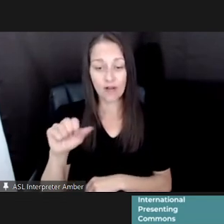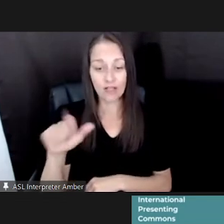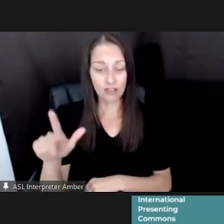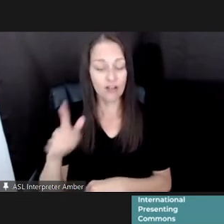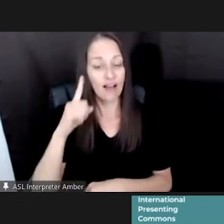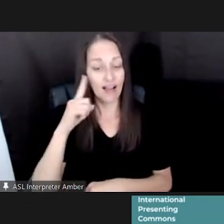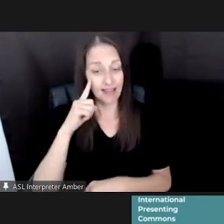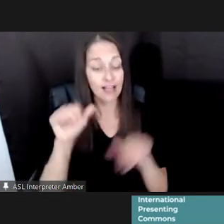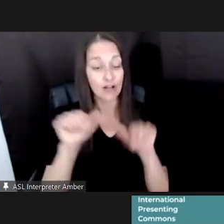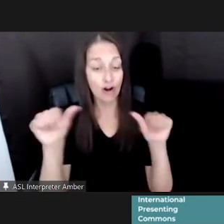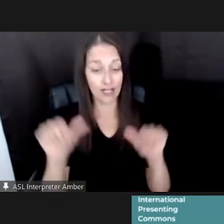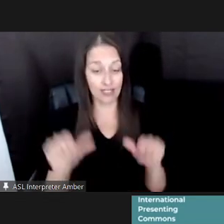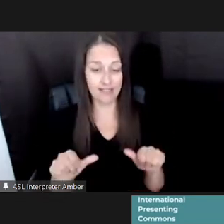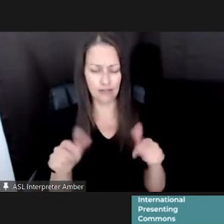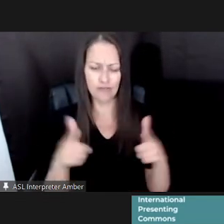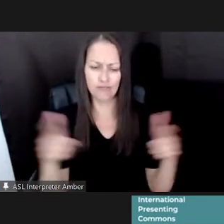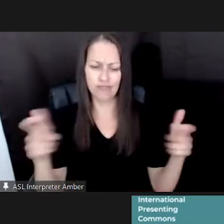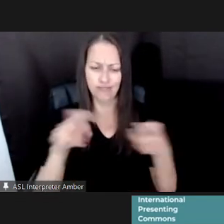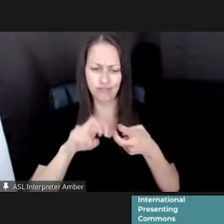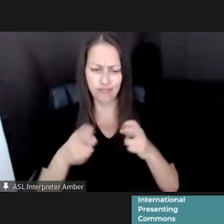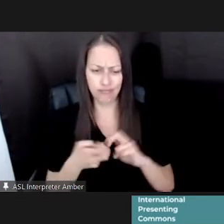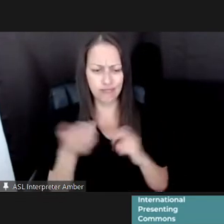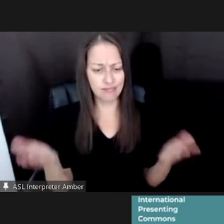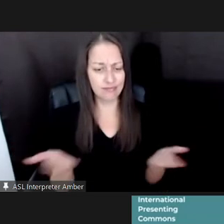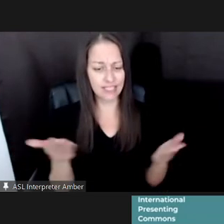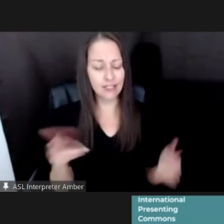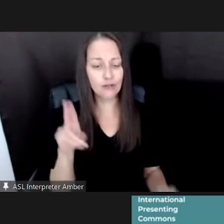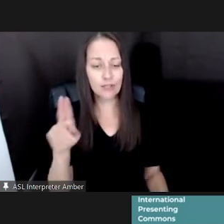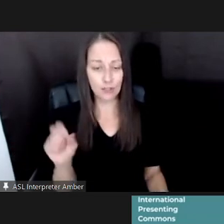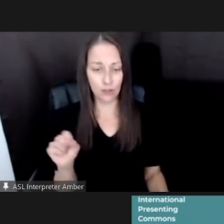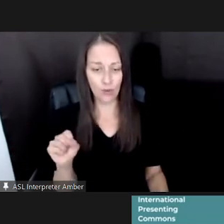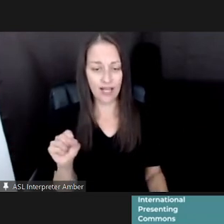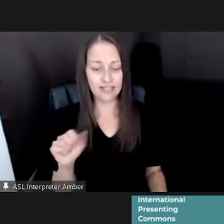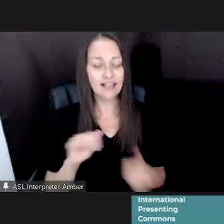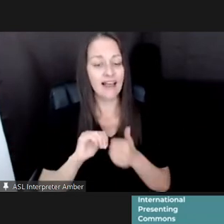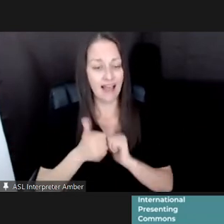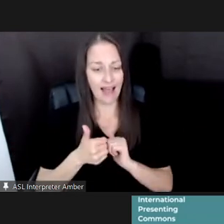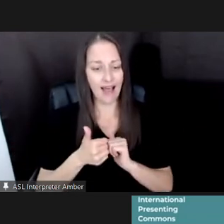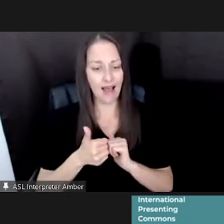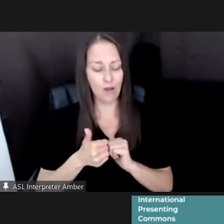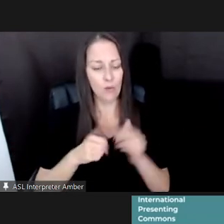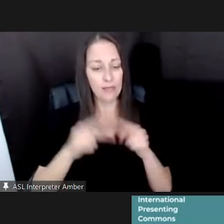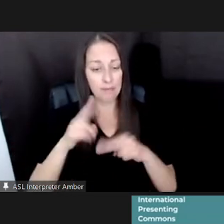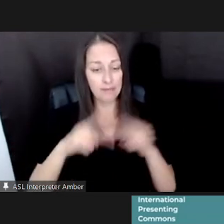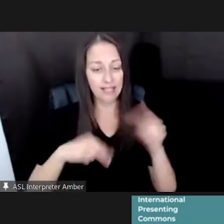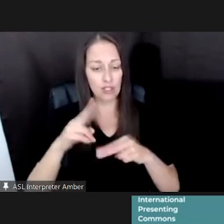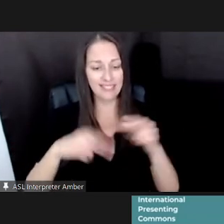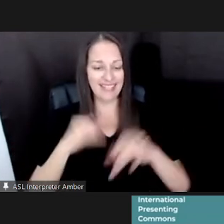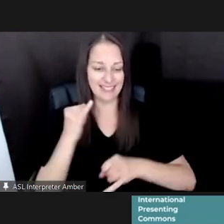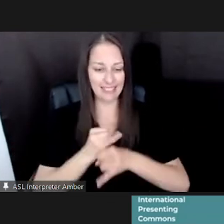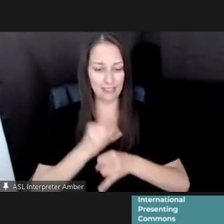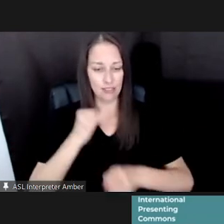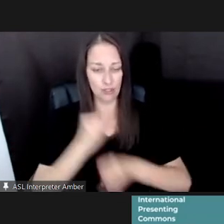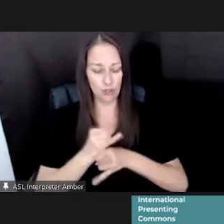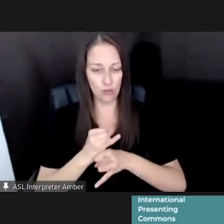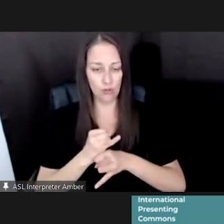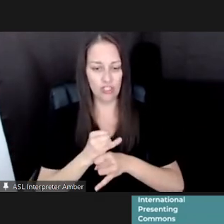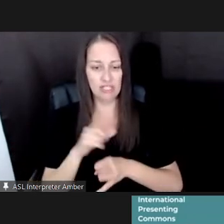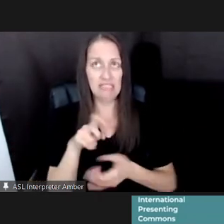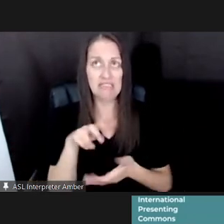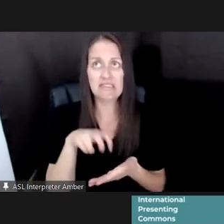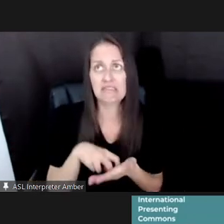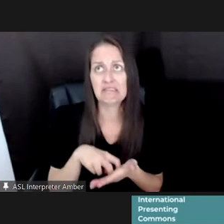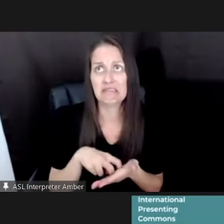the U.S. in the way we made these institutions. They're certainly kneel and be afraid,